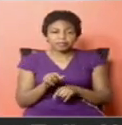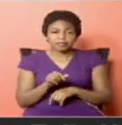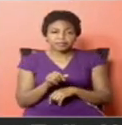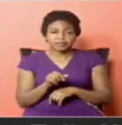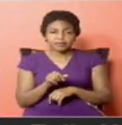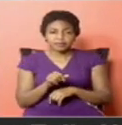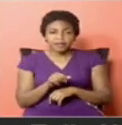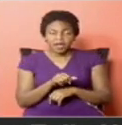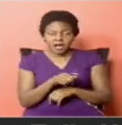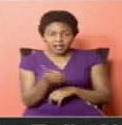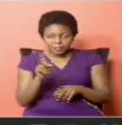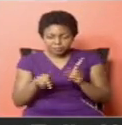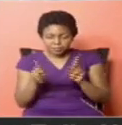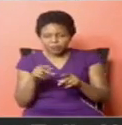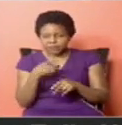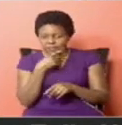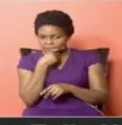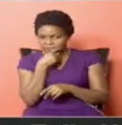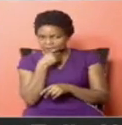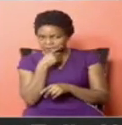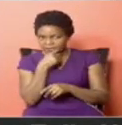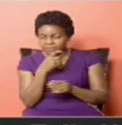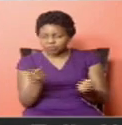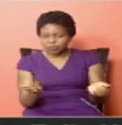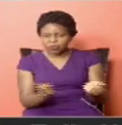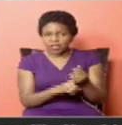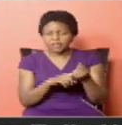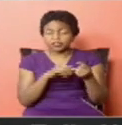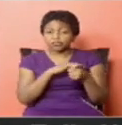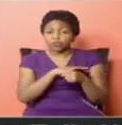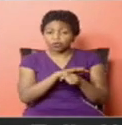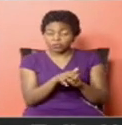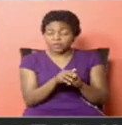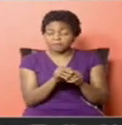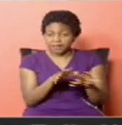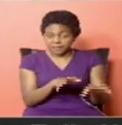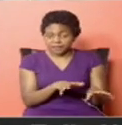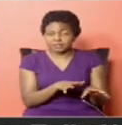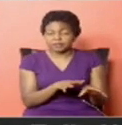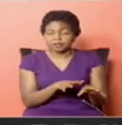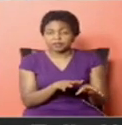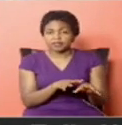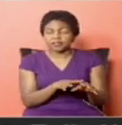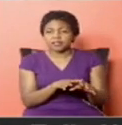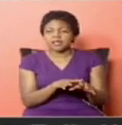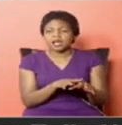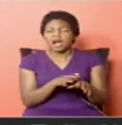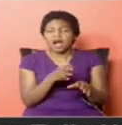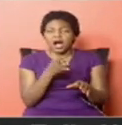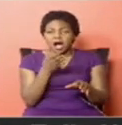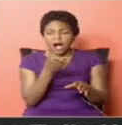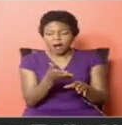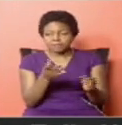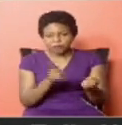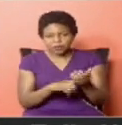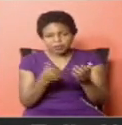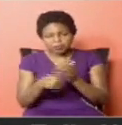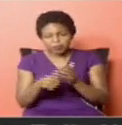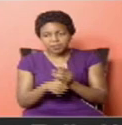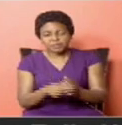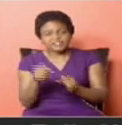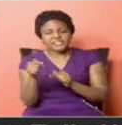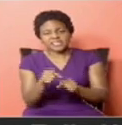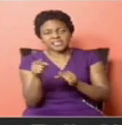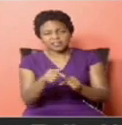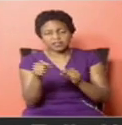the people suspected of having contracted COVID-19 have faced the problem of